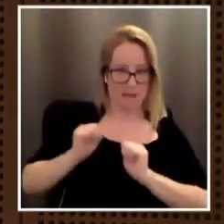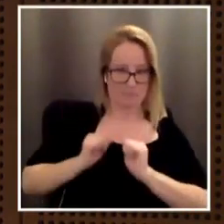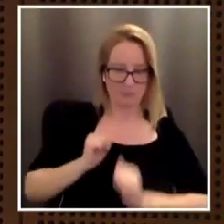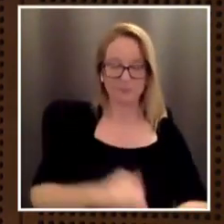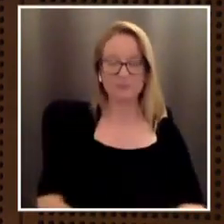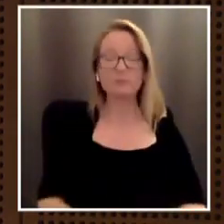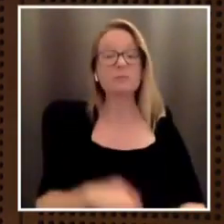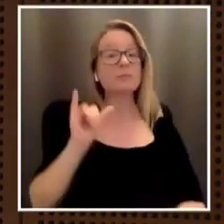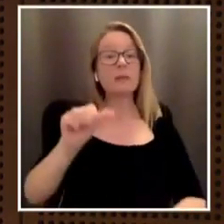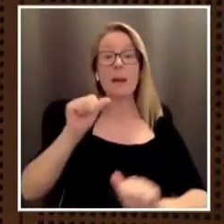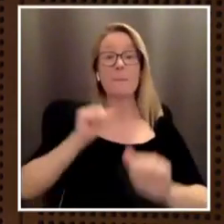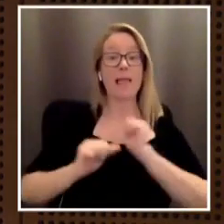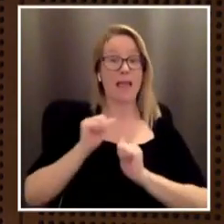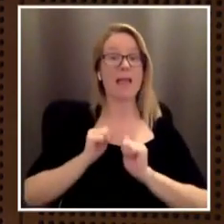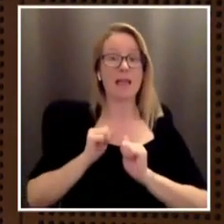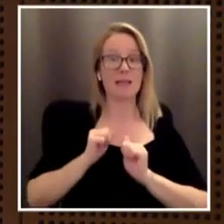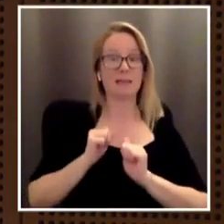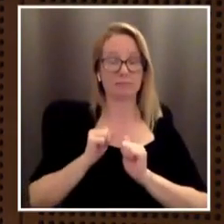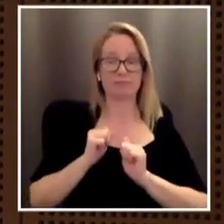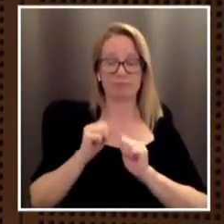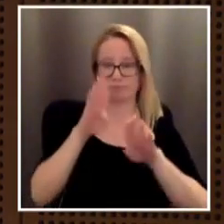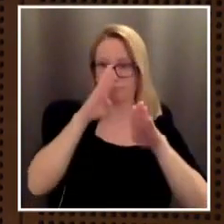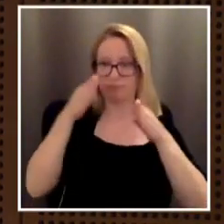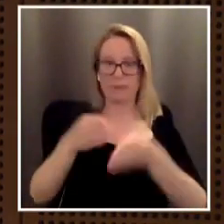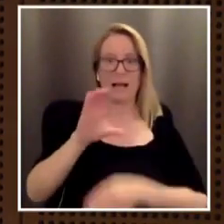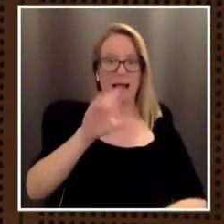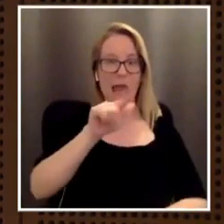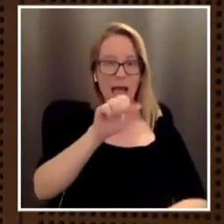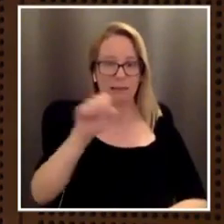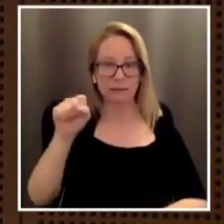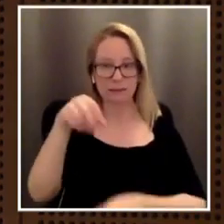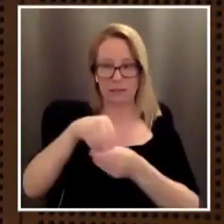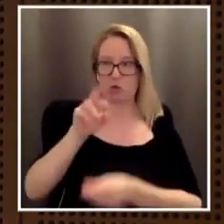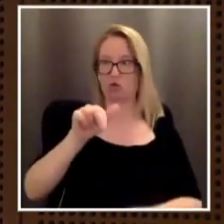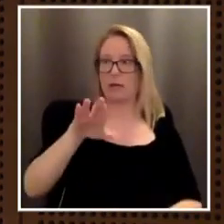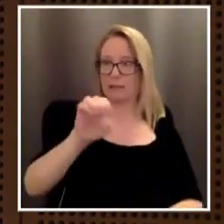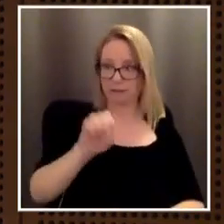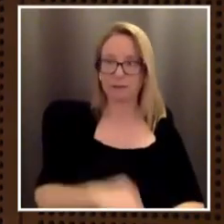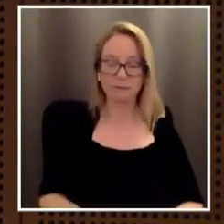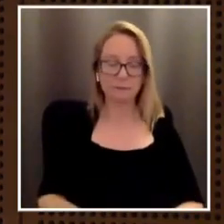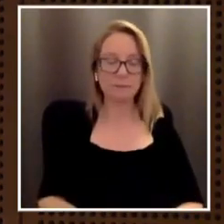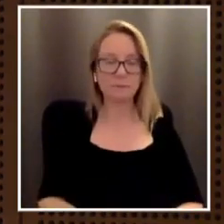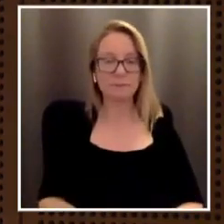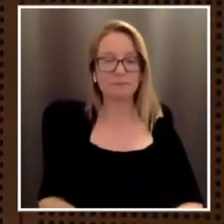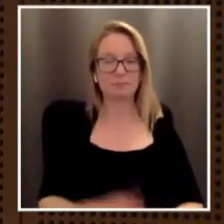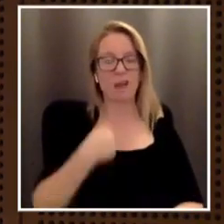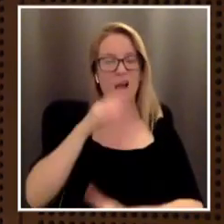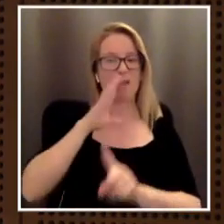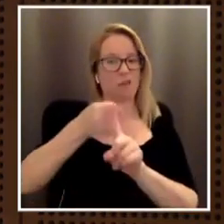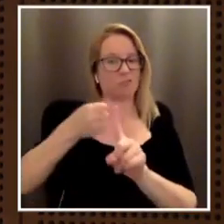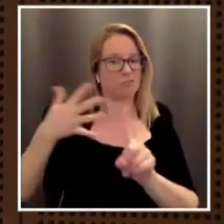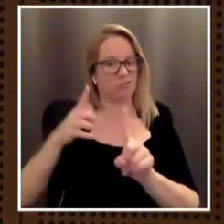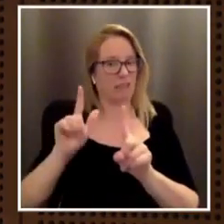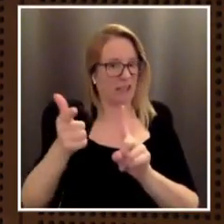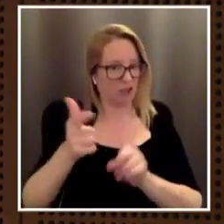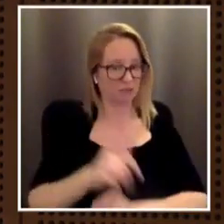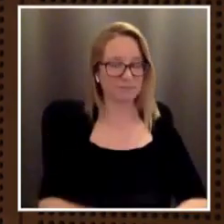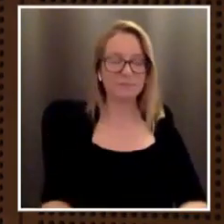It's a play that takes on class within race, and I'll talk a little bit more about it